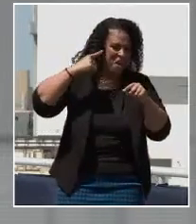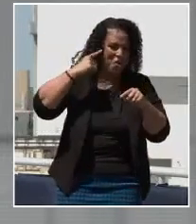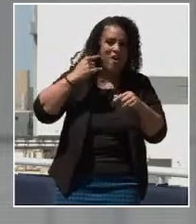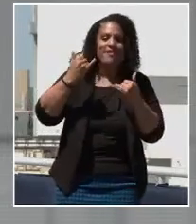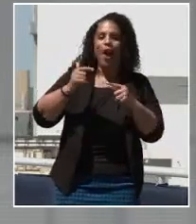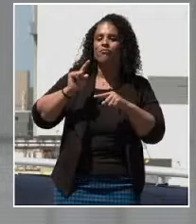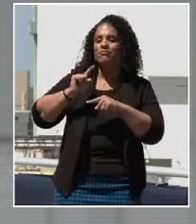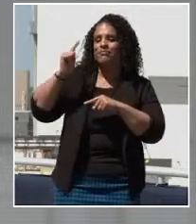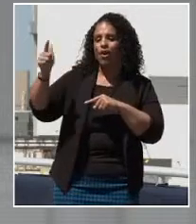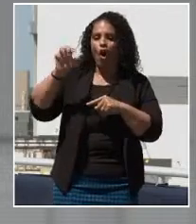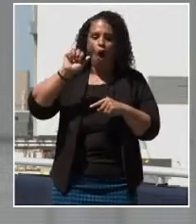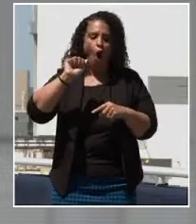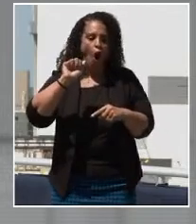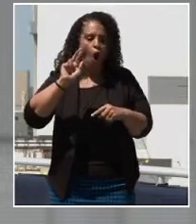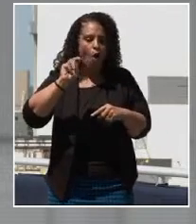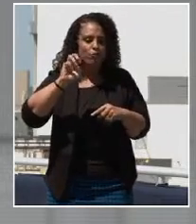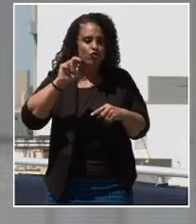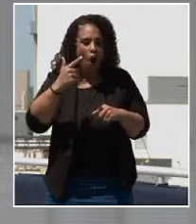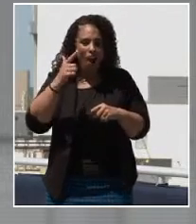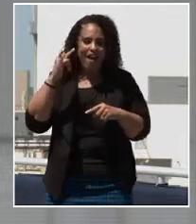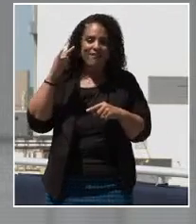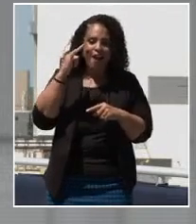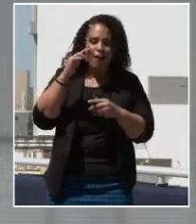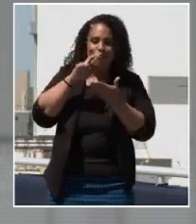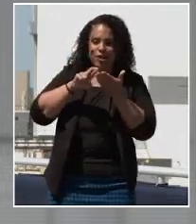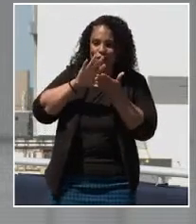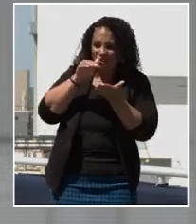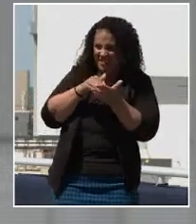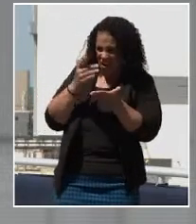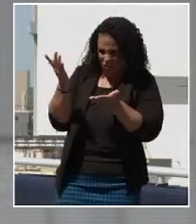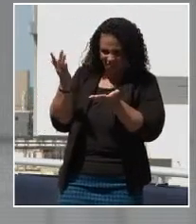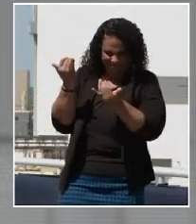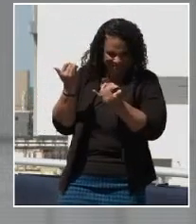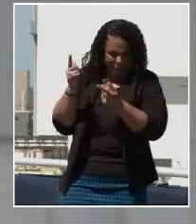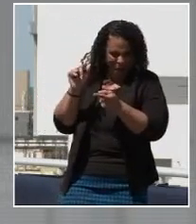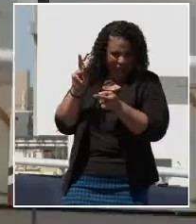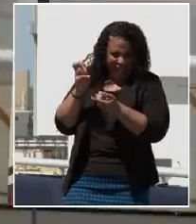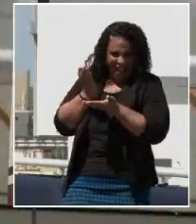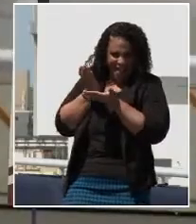Armstrong flight Research Center who are joining us